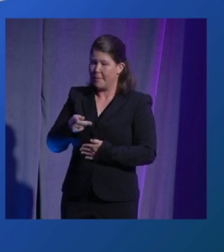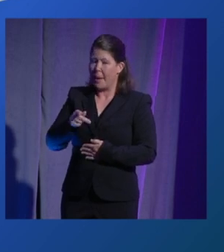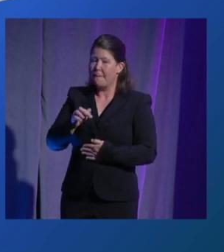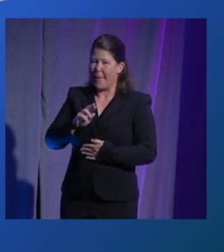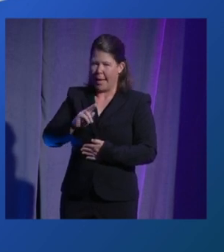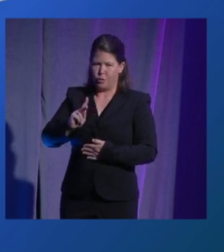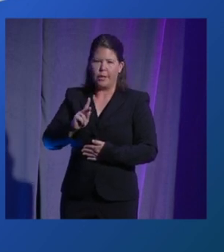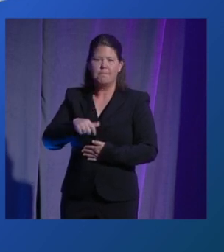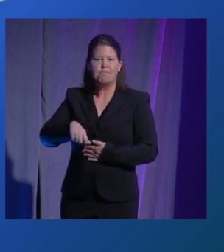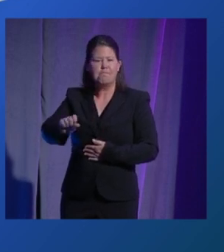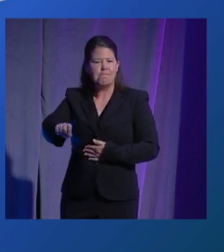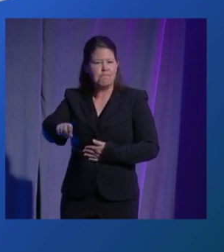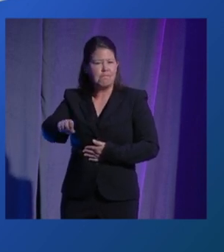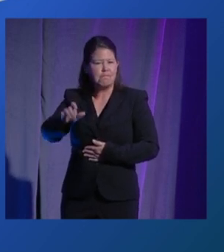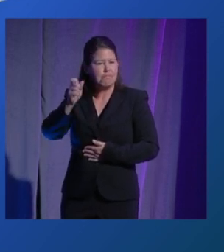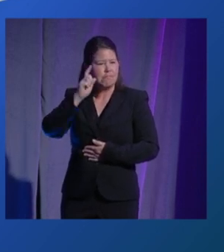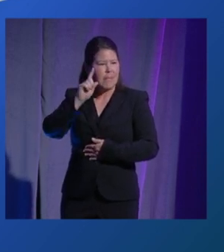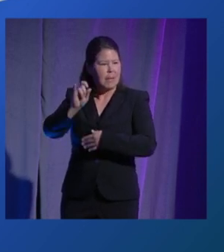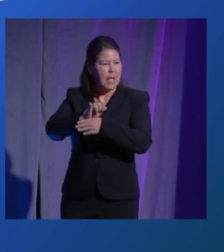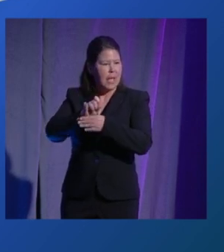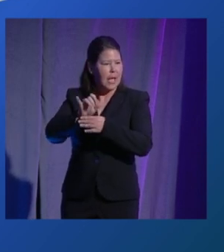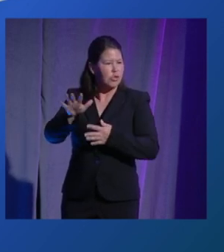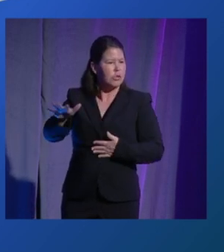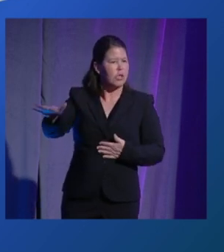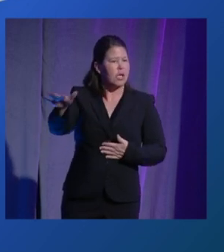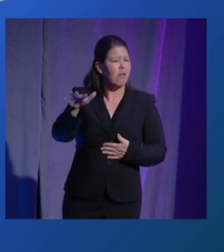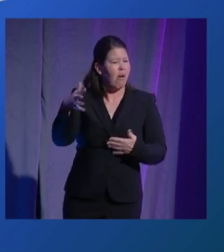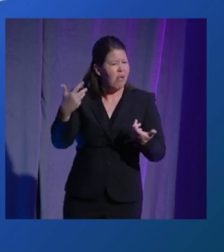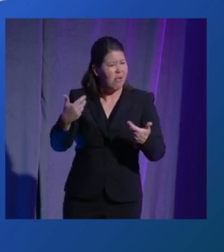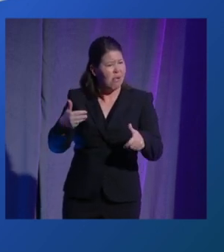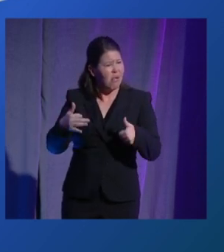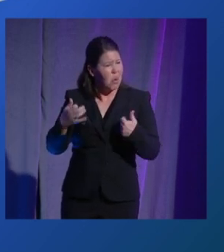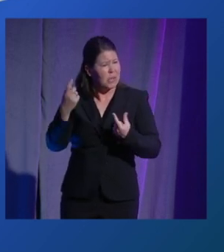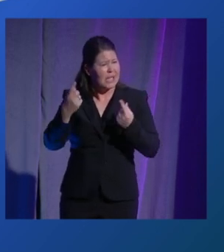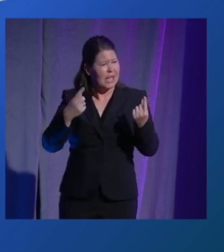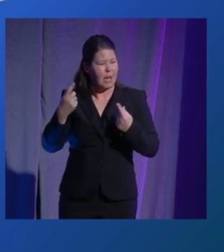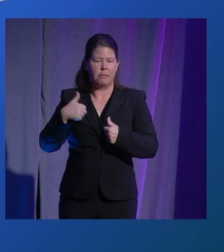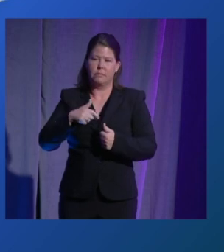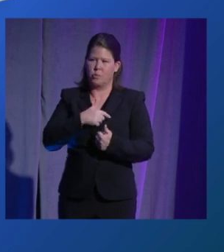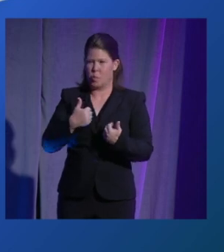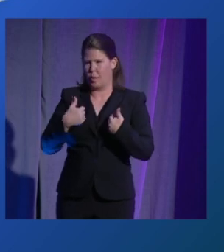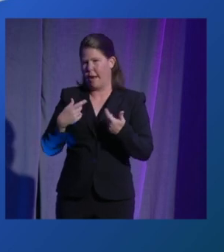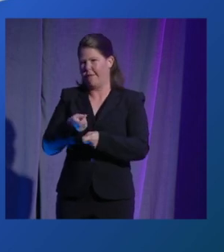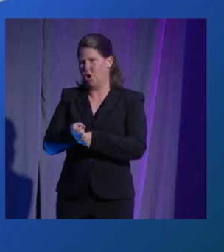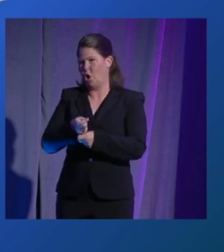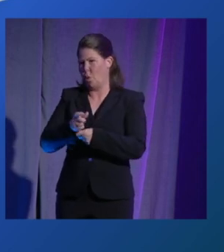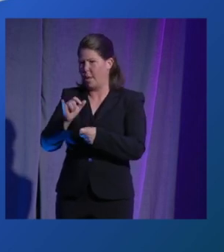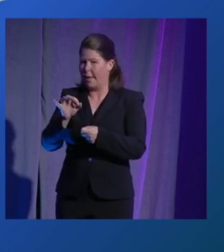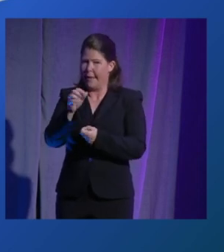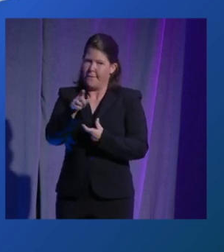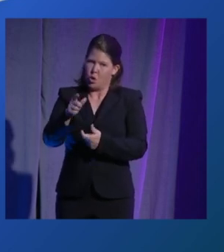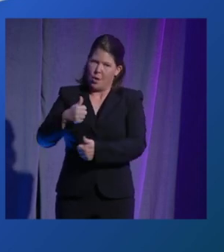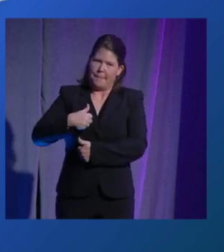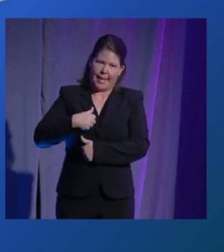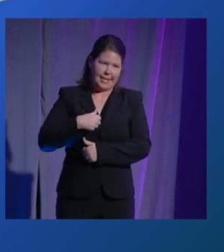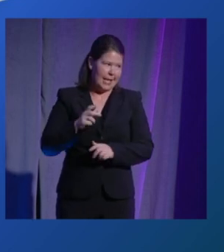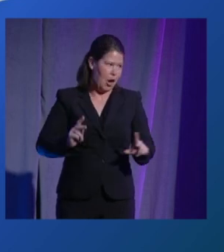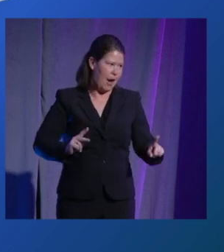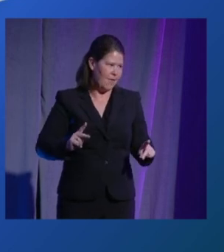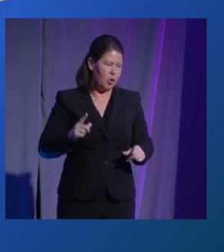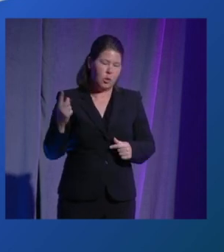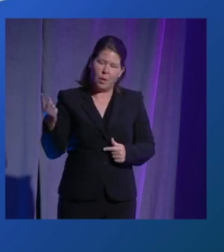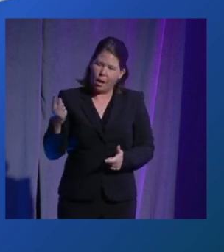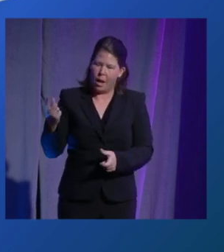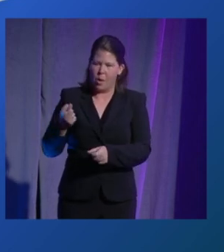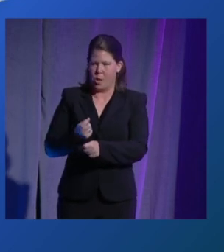about um you know government's involvement and I um we have a joke and for those of you there are some military folks here in the room we always have a